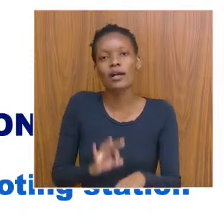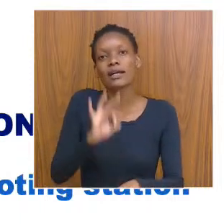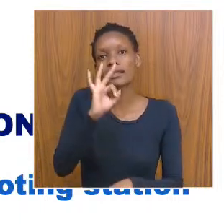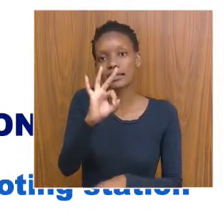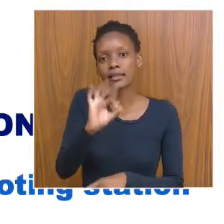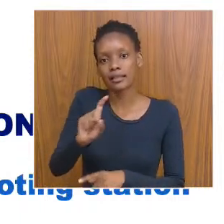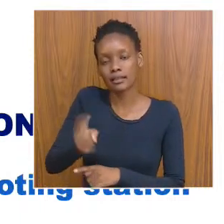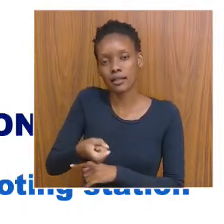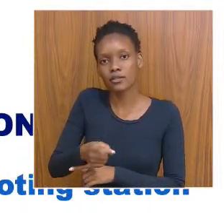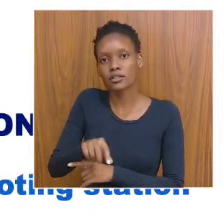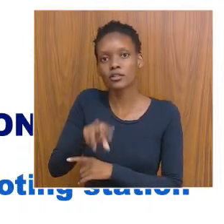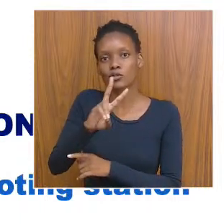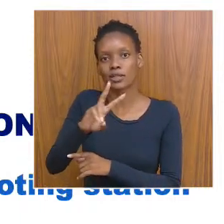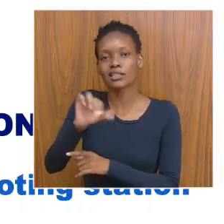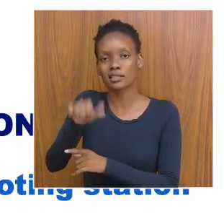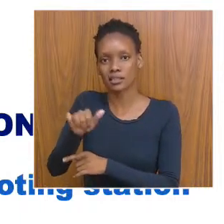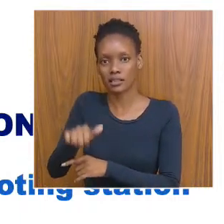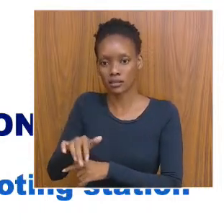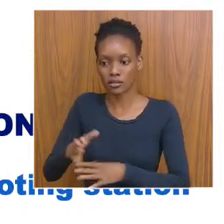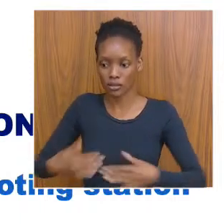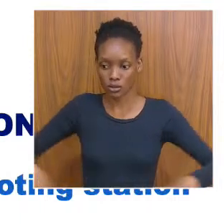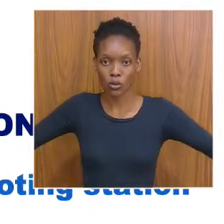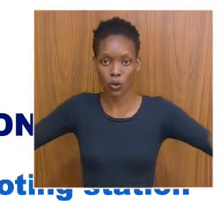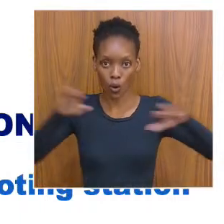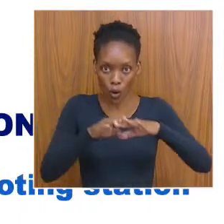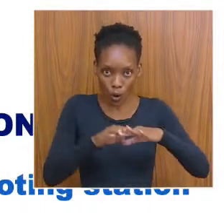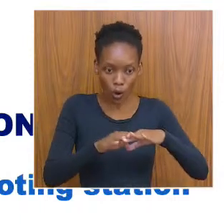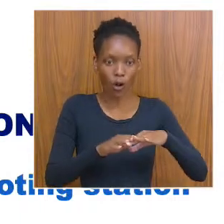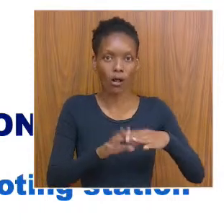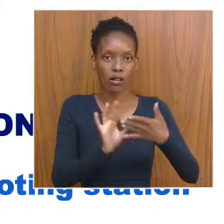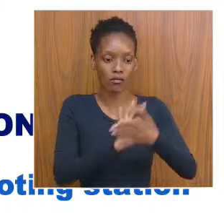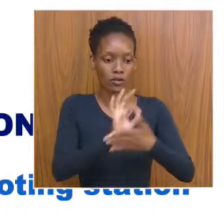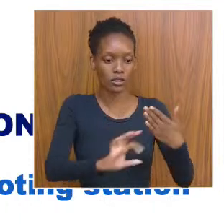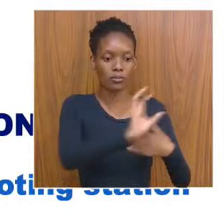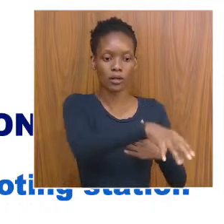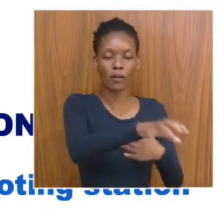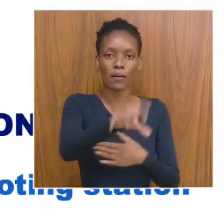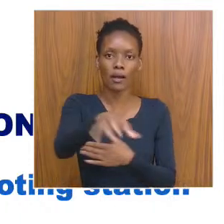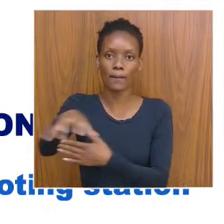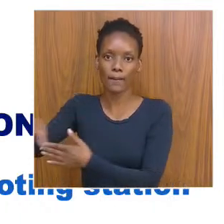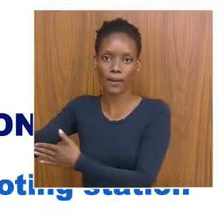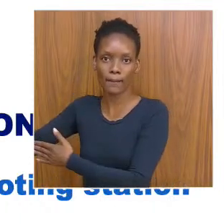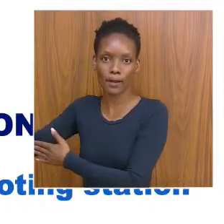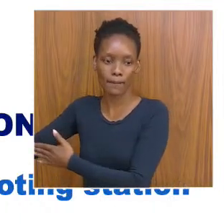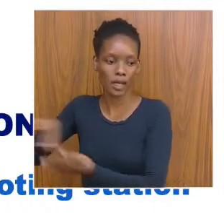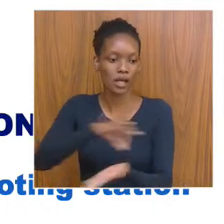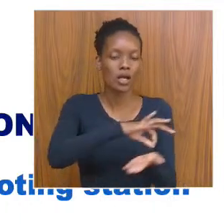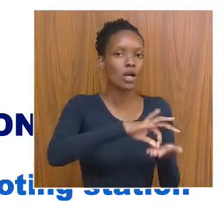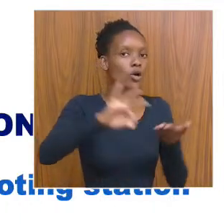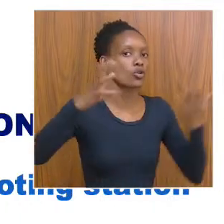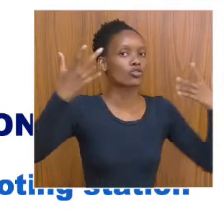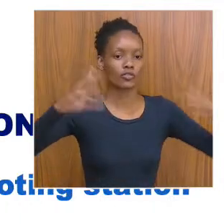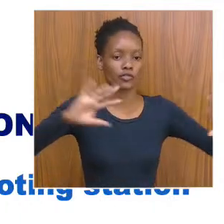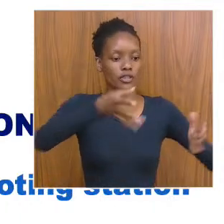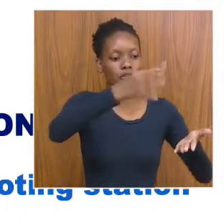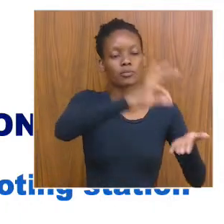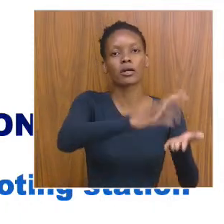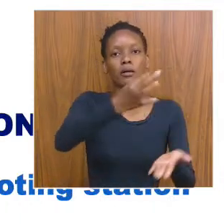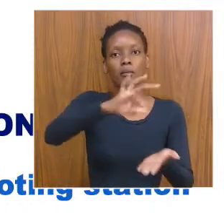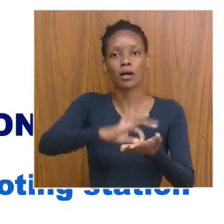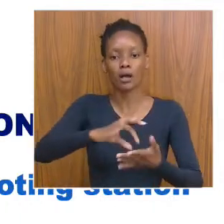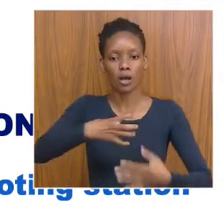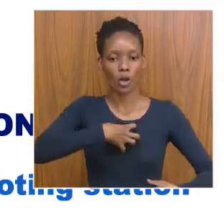3,216. All voting stations are now contracted with lease agreements concluded with the